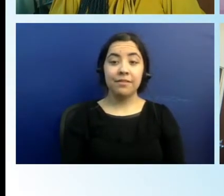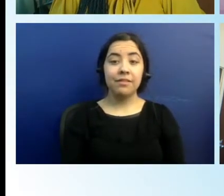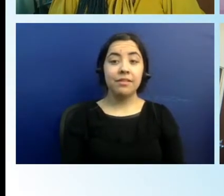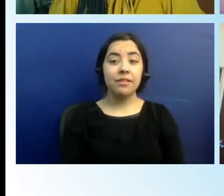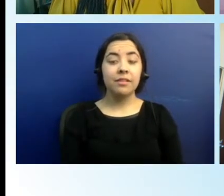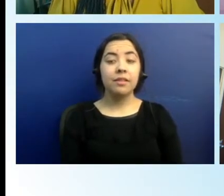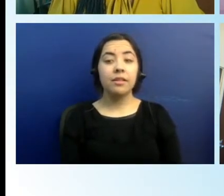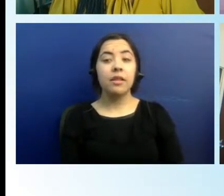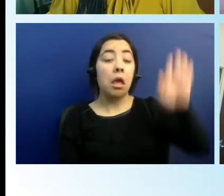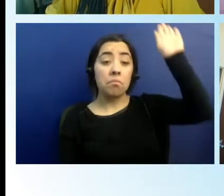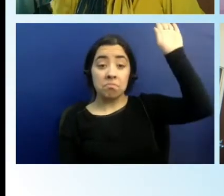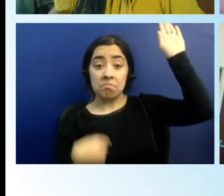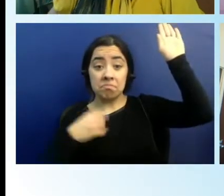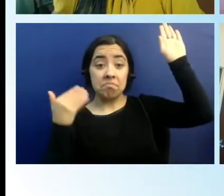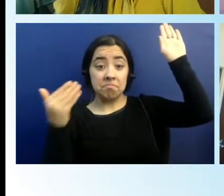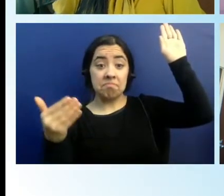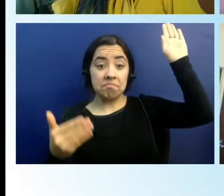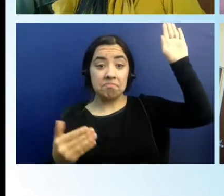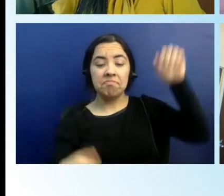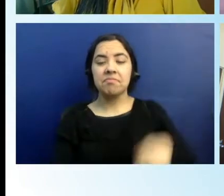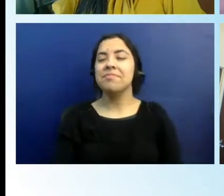I can go.